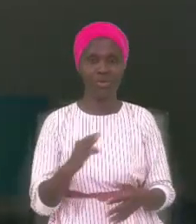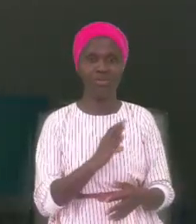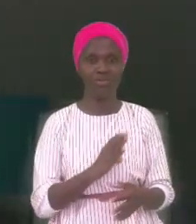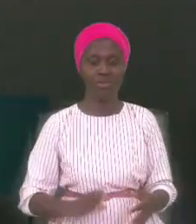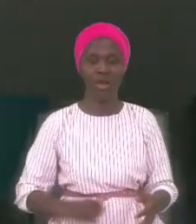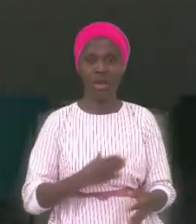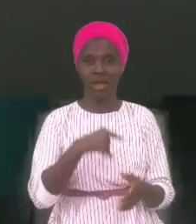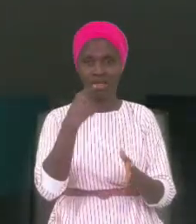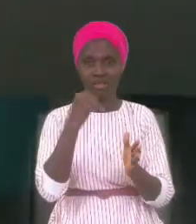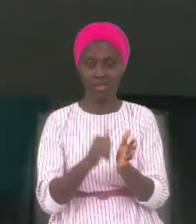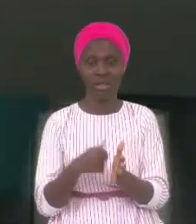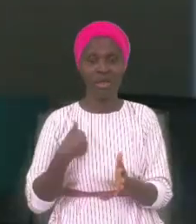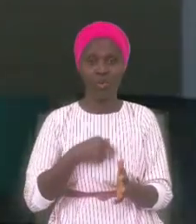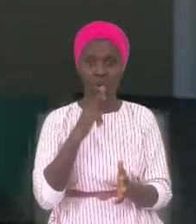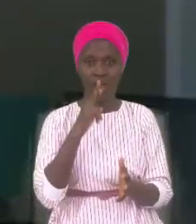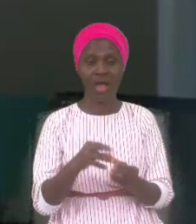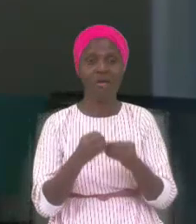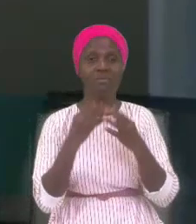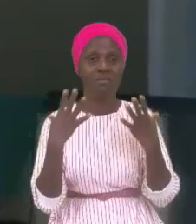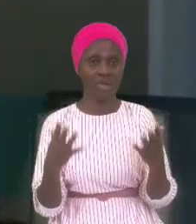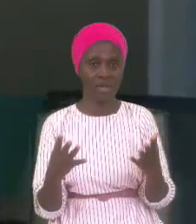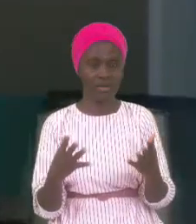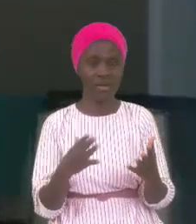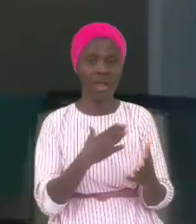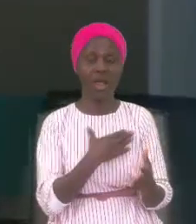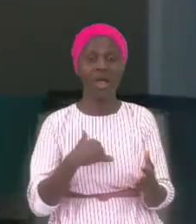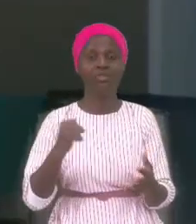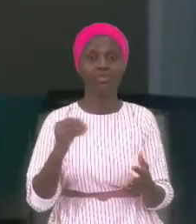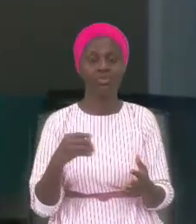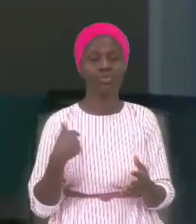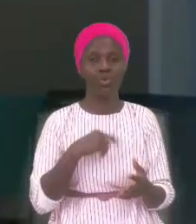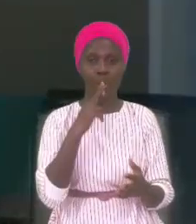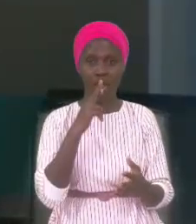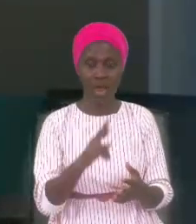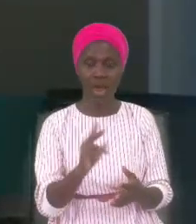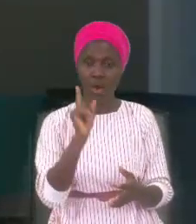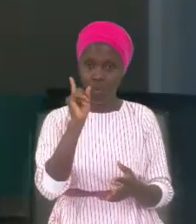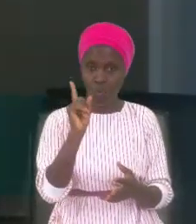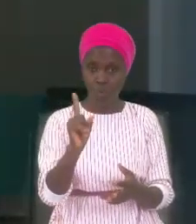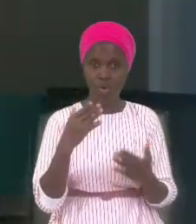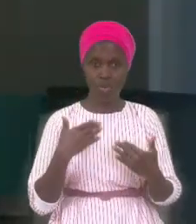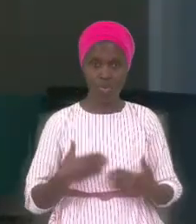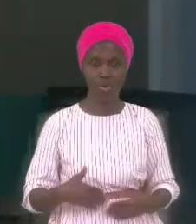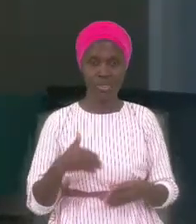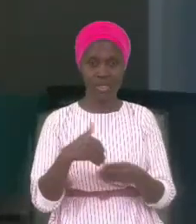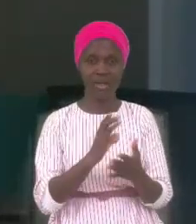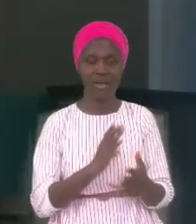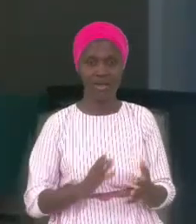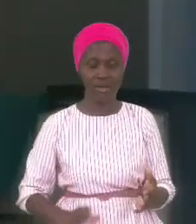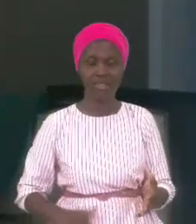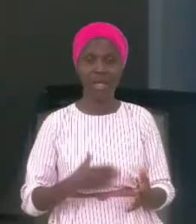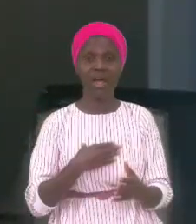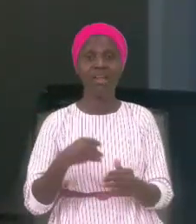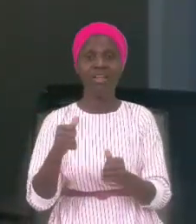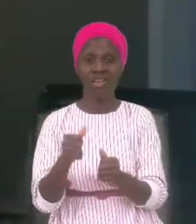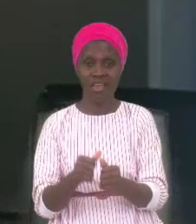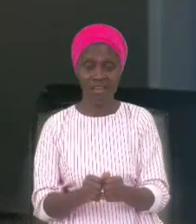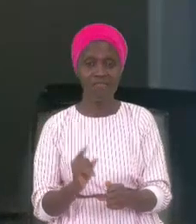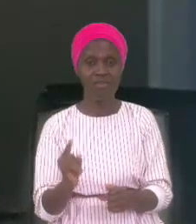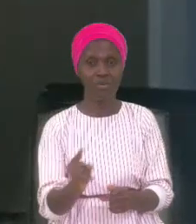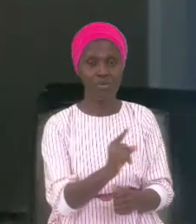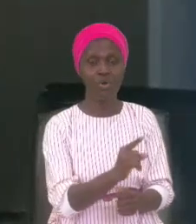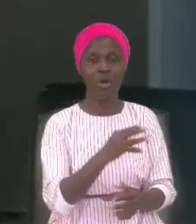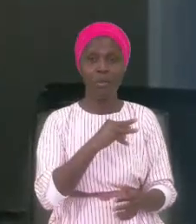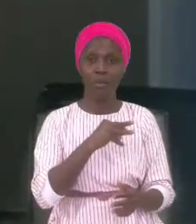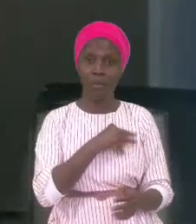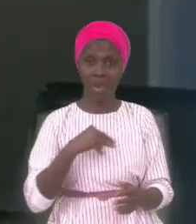are many. And so we are one body in Christ. and everyone members